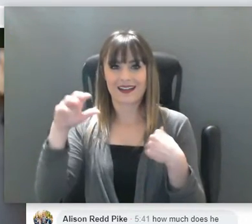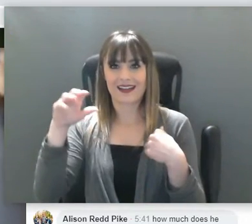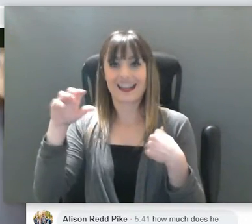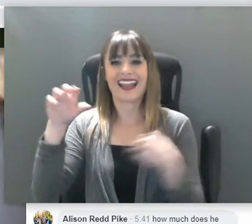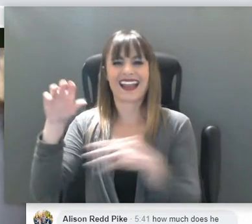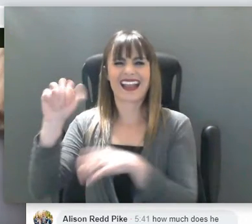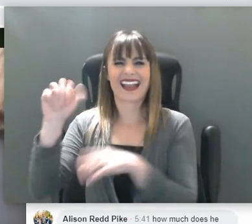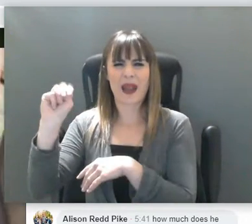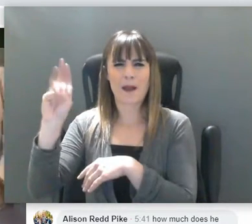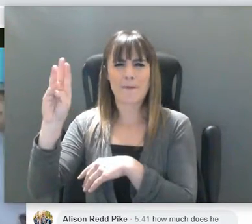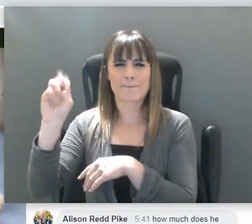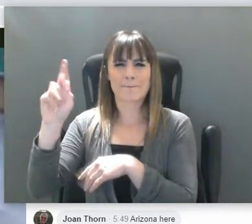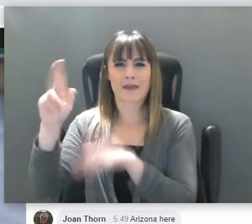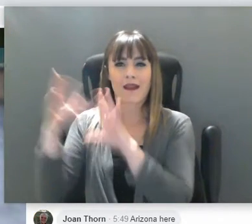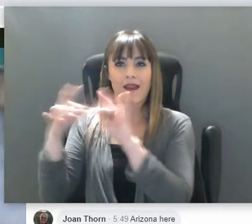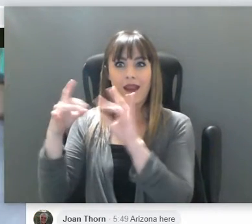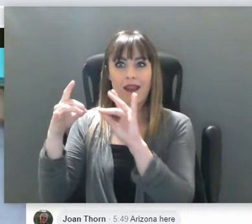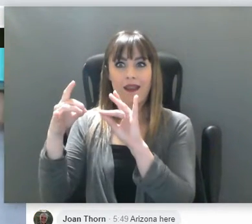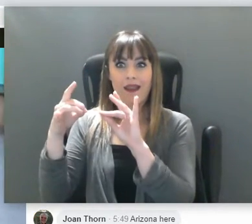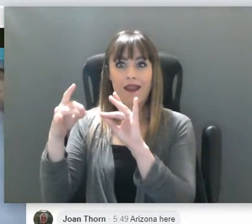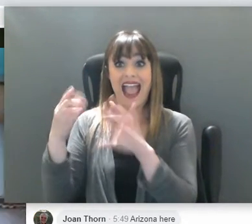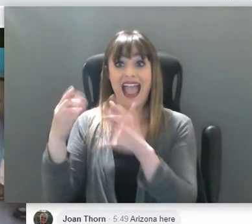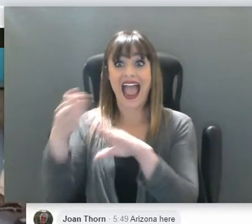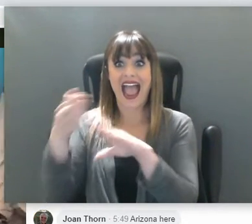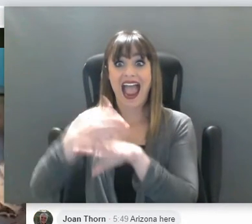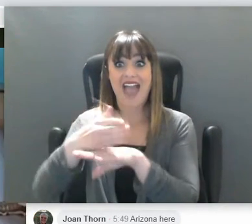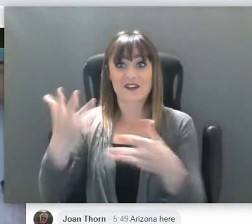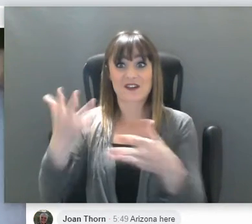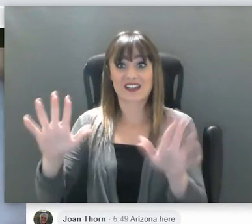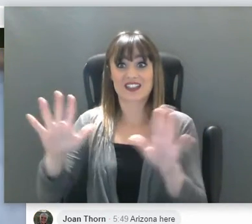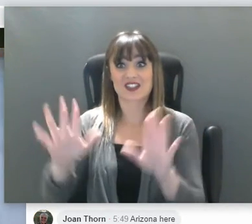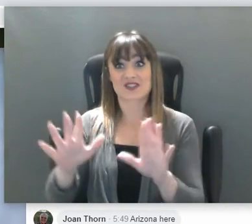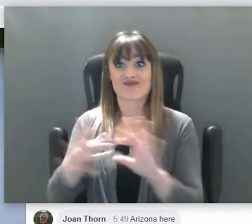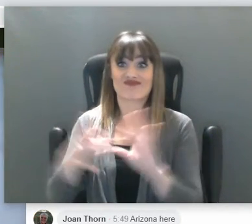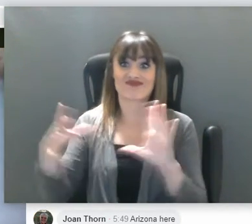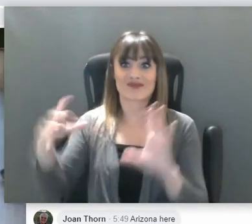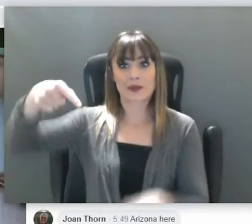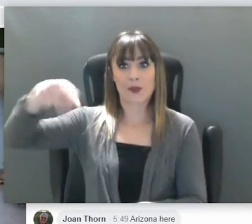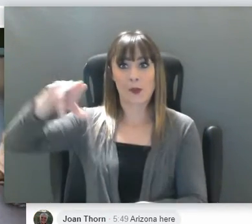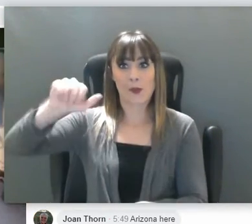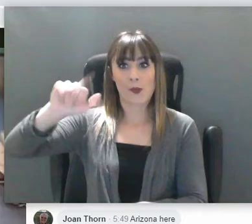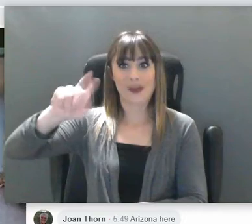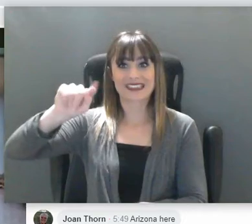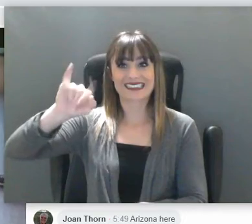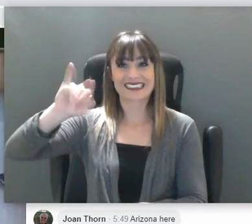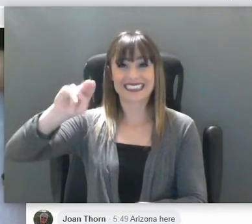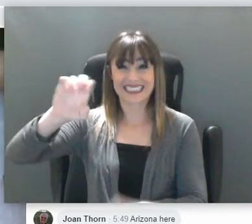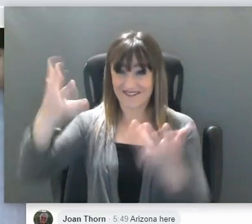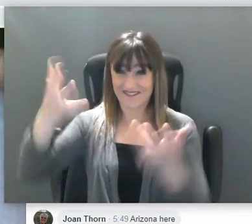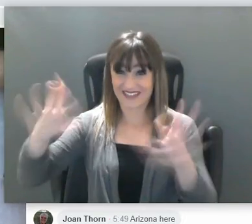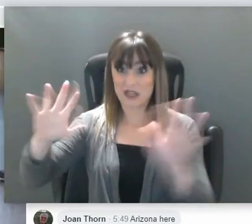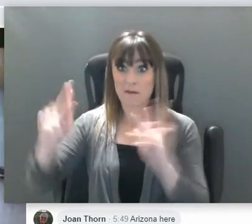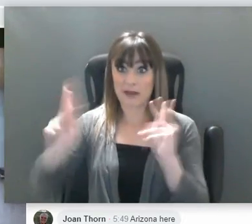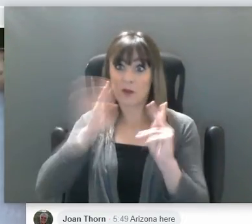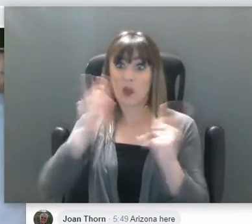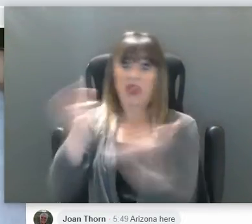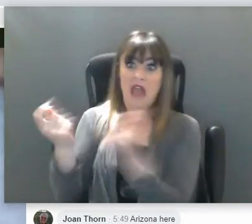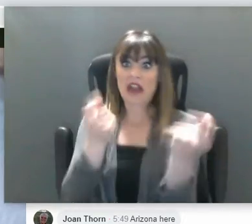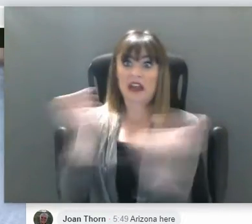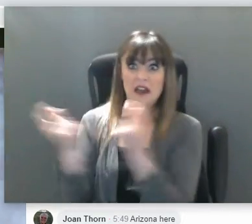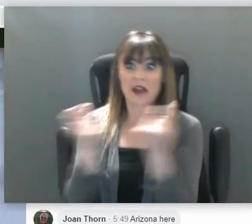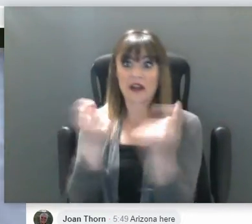out of quarantine. Pretty much. I think that's how we're all feeling right now. That's pretty much how we're feeling. Oh, that's so